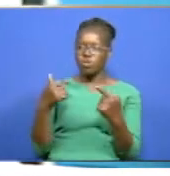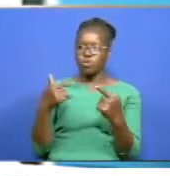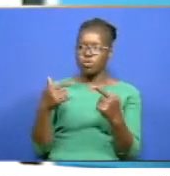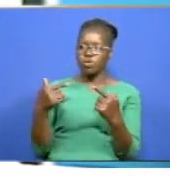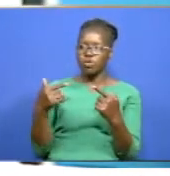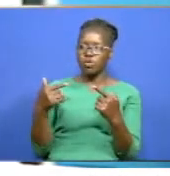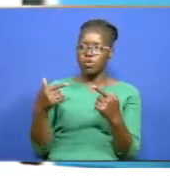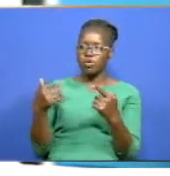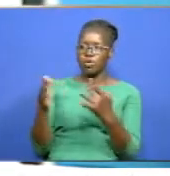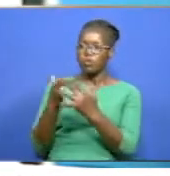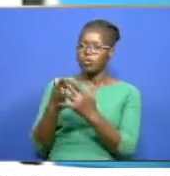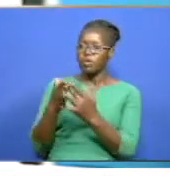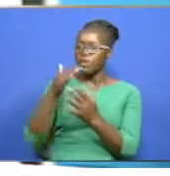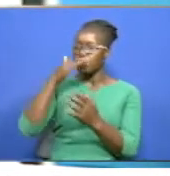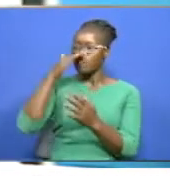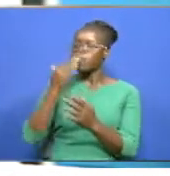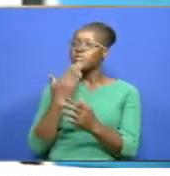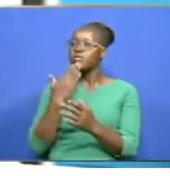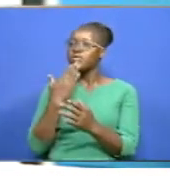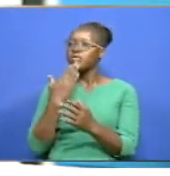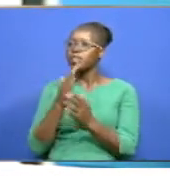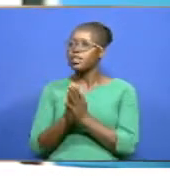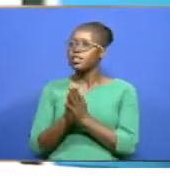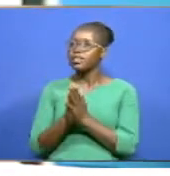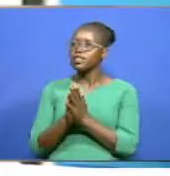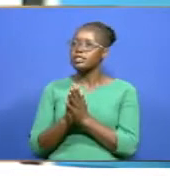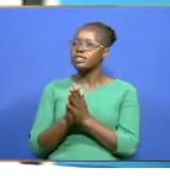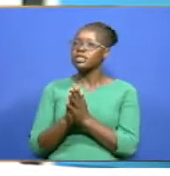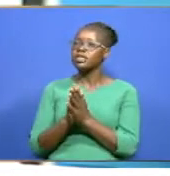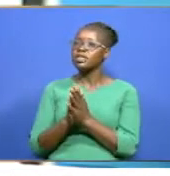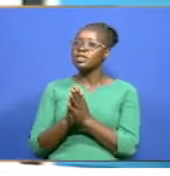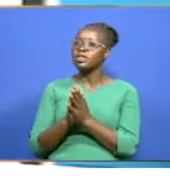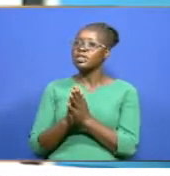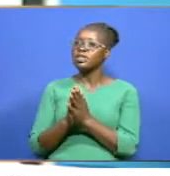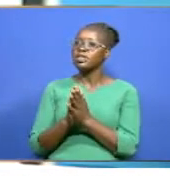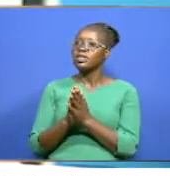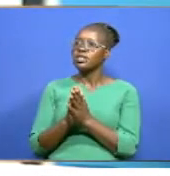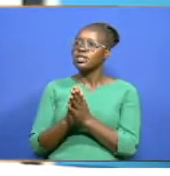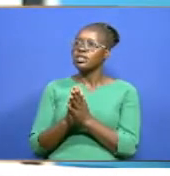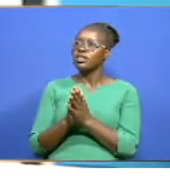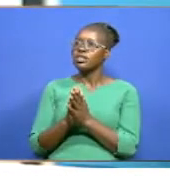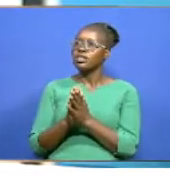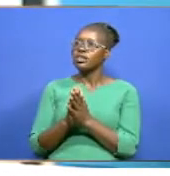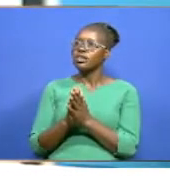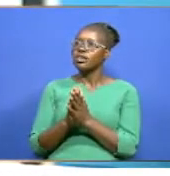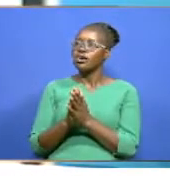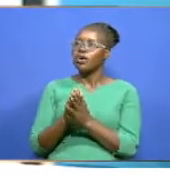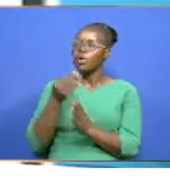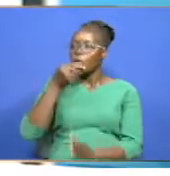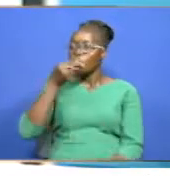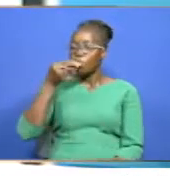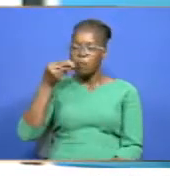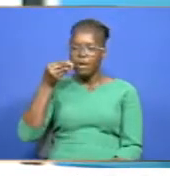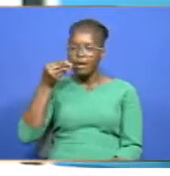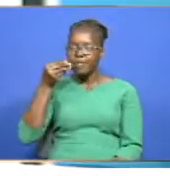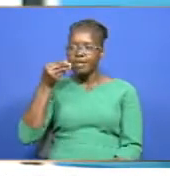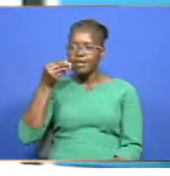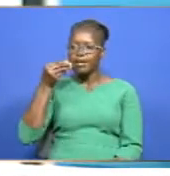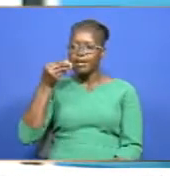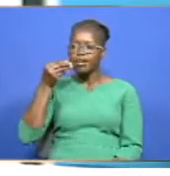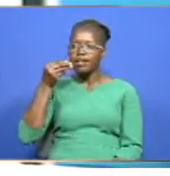There's that war between the Mudavadi and Wetangu, not Wetangula, mm-hmm. and the governor for Kakamega,